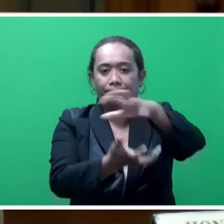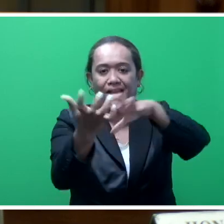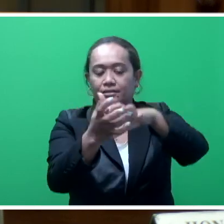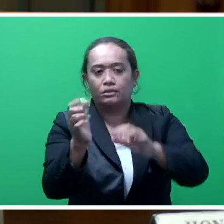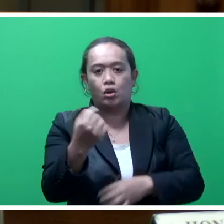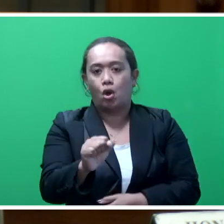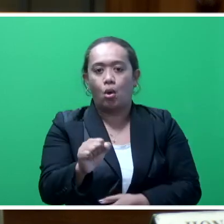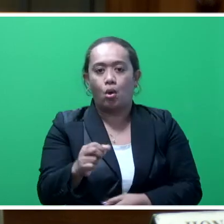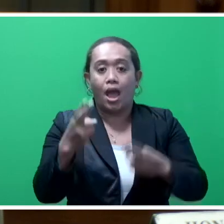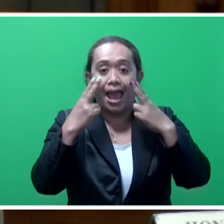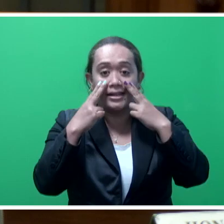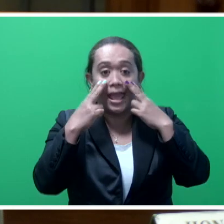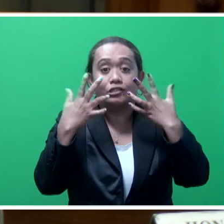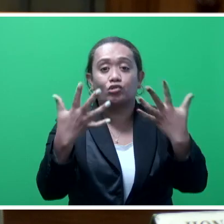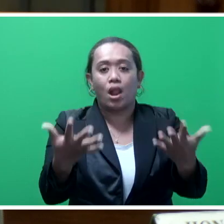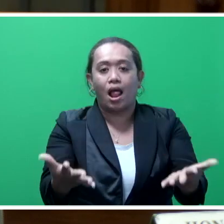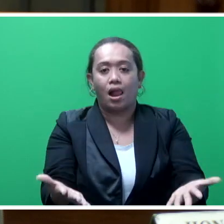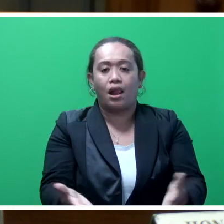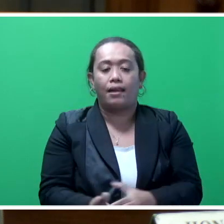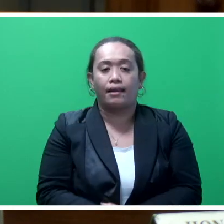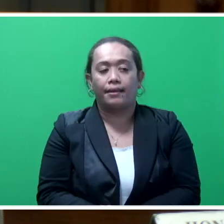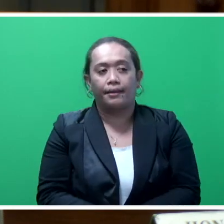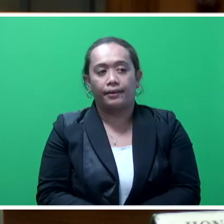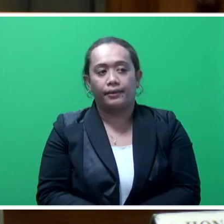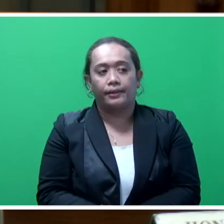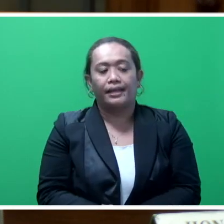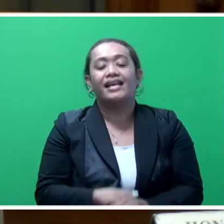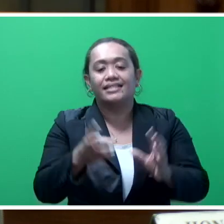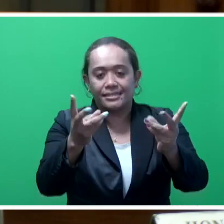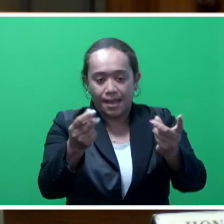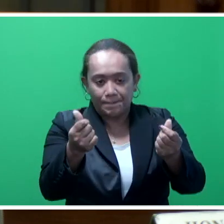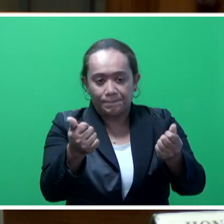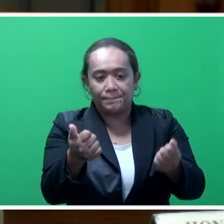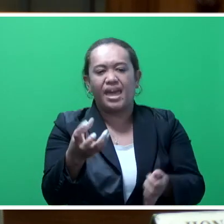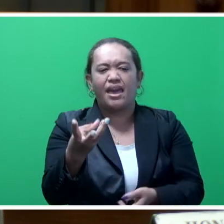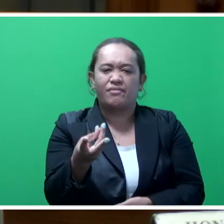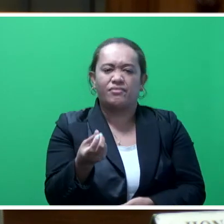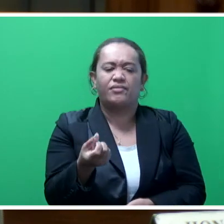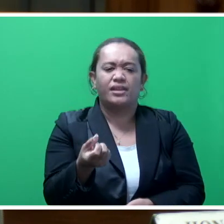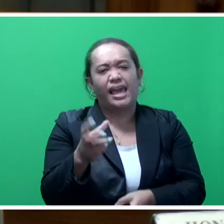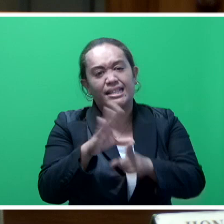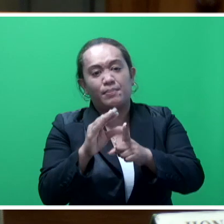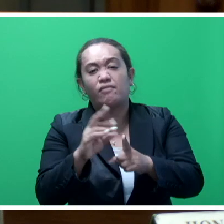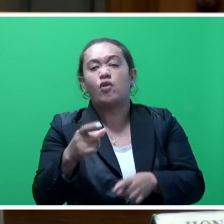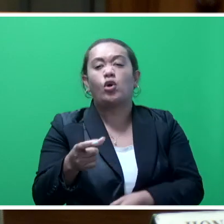there are villages who are actively bringing new land under turmeric,